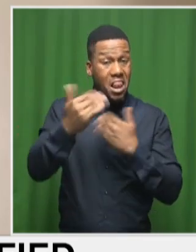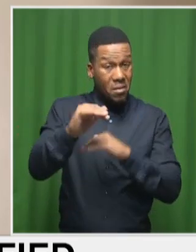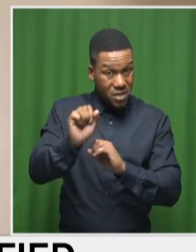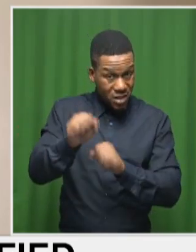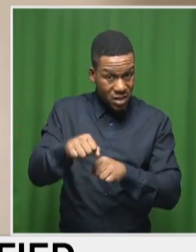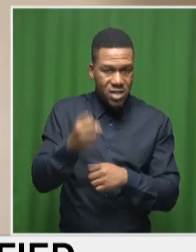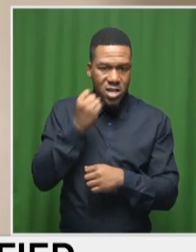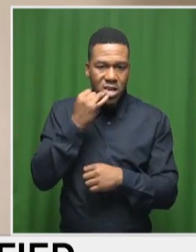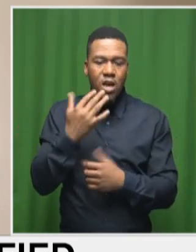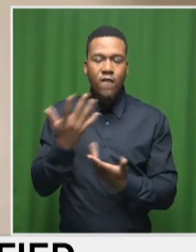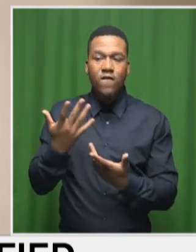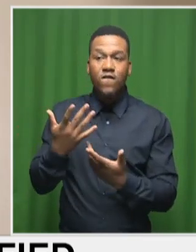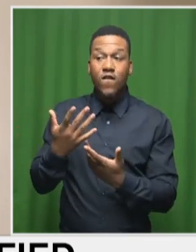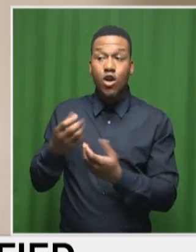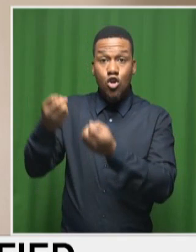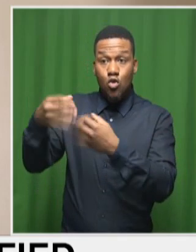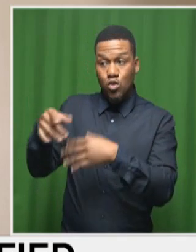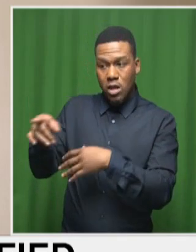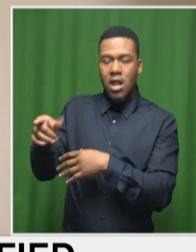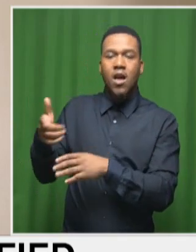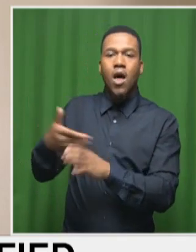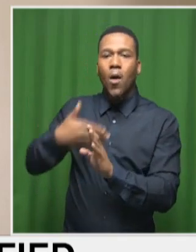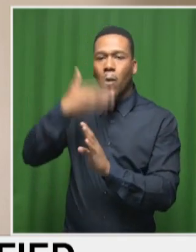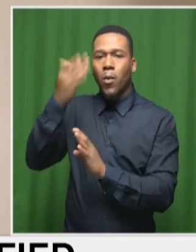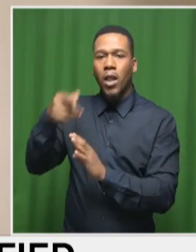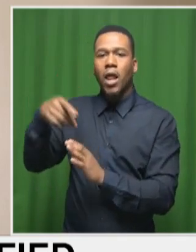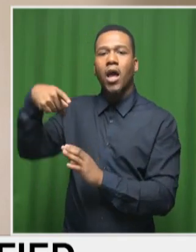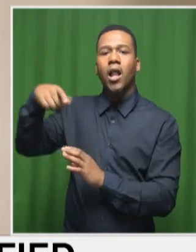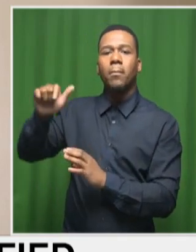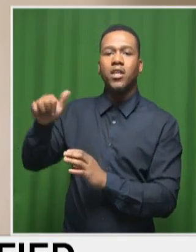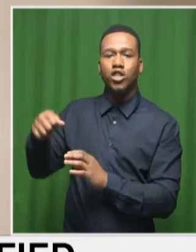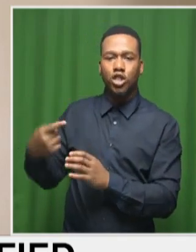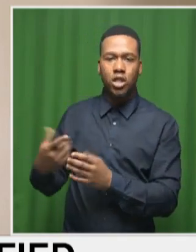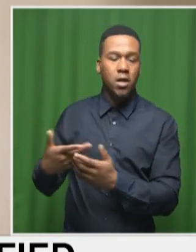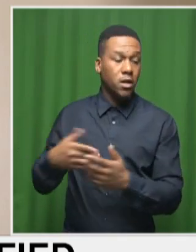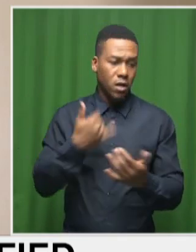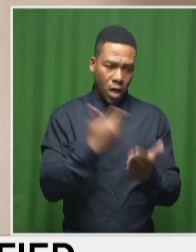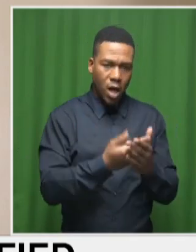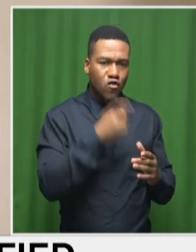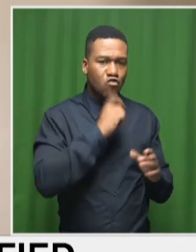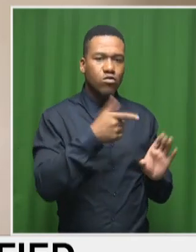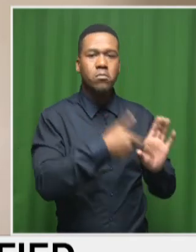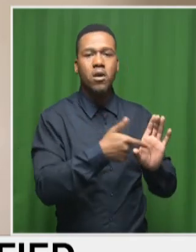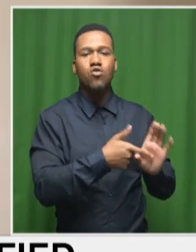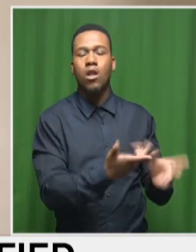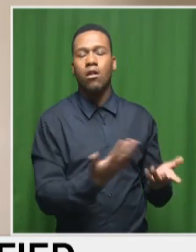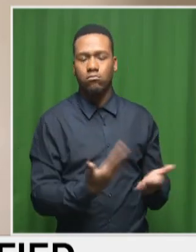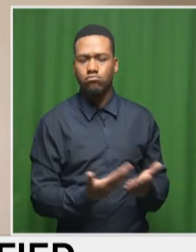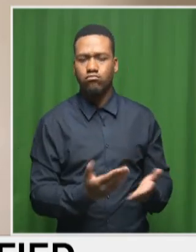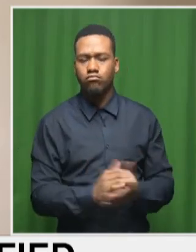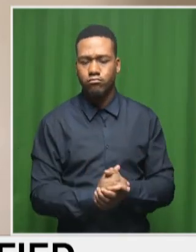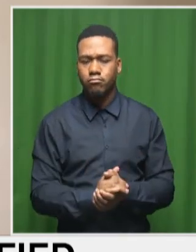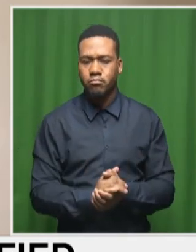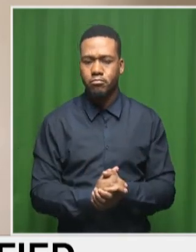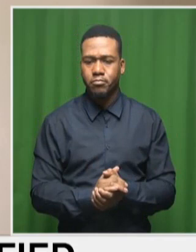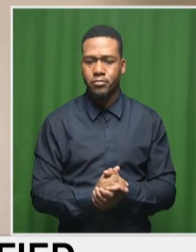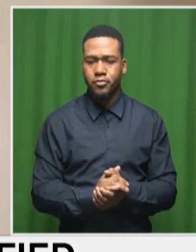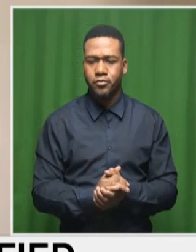out of LPG, you can come back on petrol. So we don't interfere with the current workings of the vehicle at